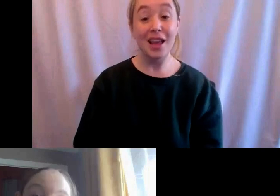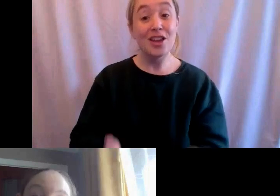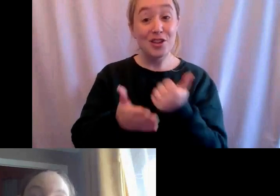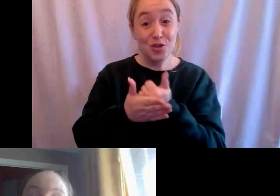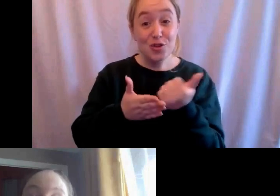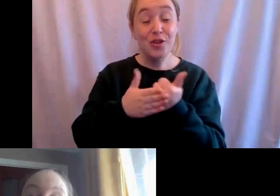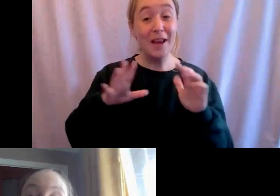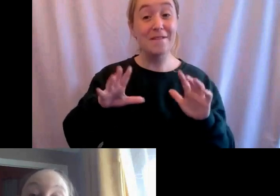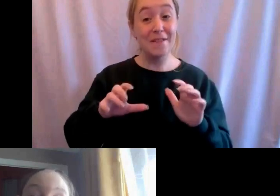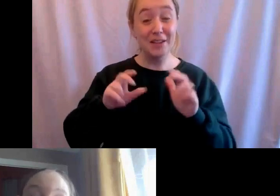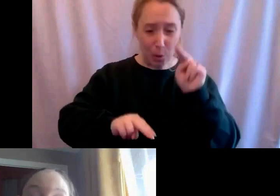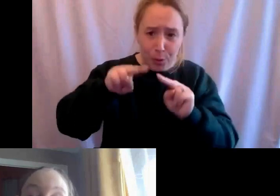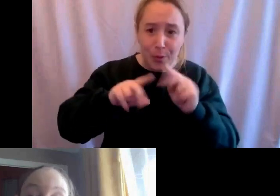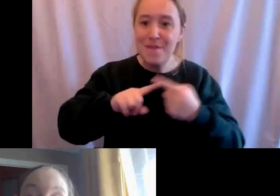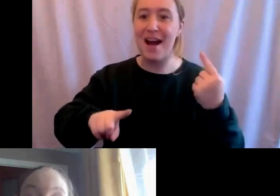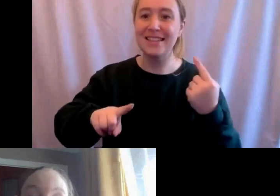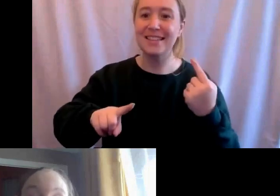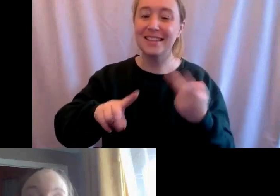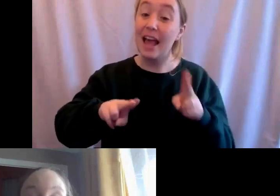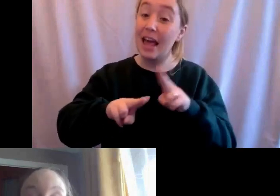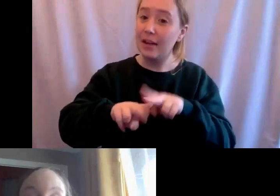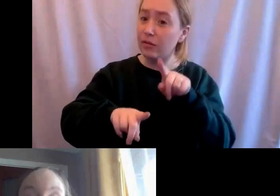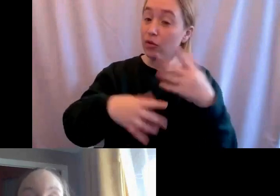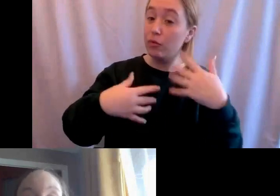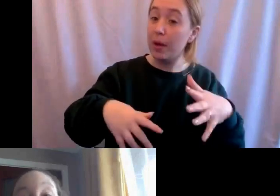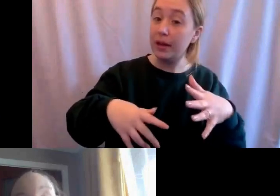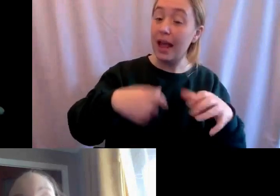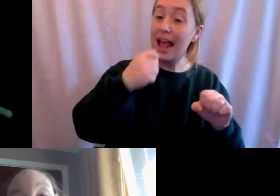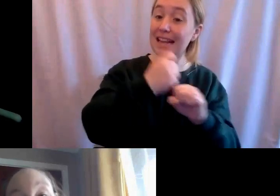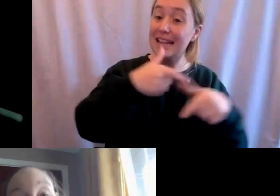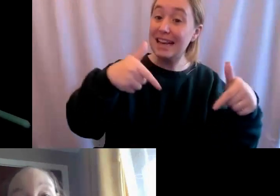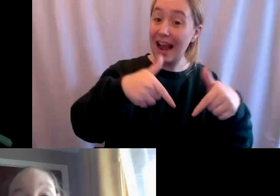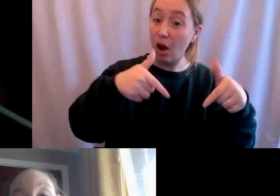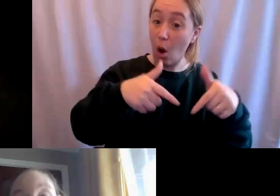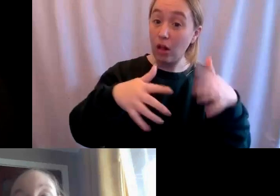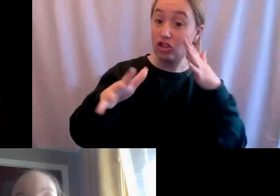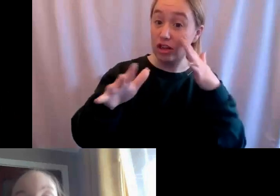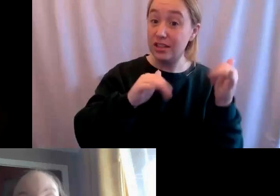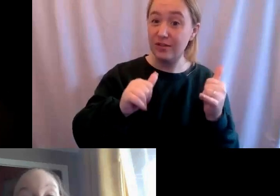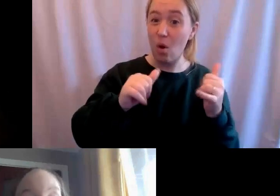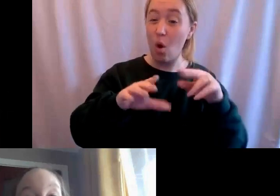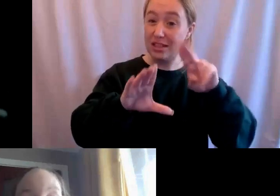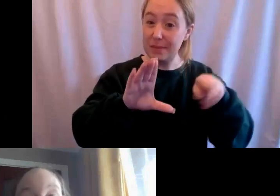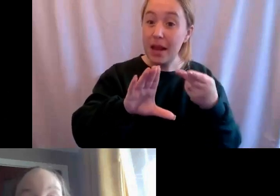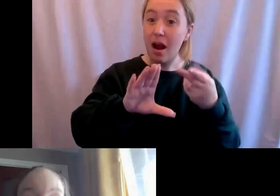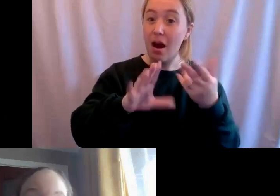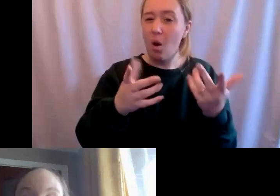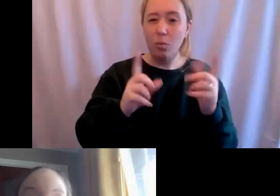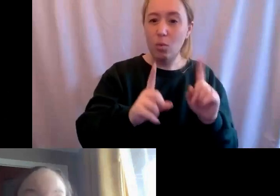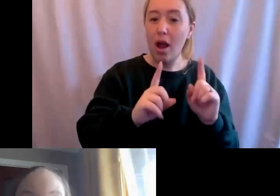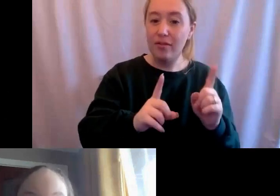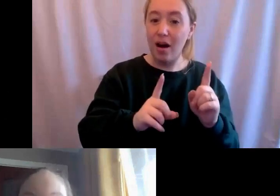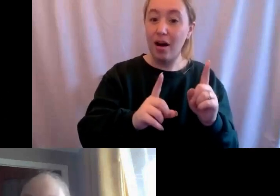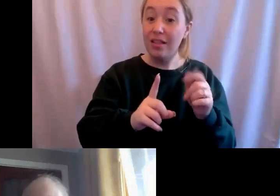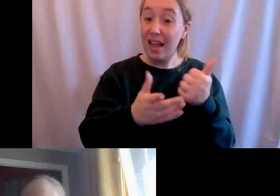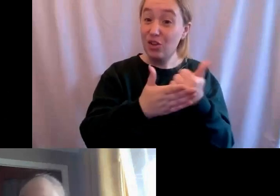it. And if you've been examined by a gynecologist or a doctor, patients often comment that their physio was a bit gentler. But